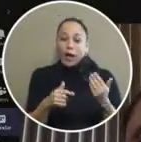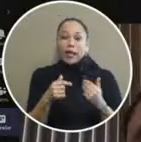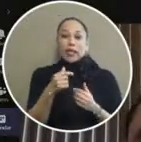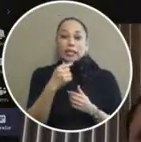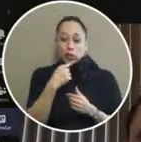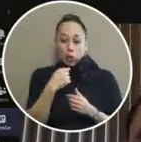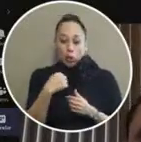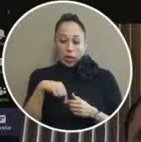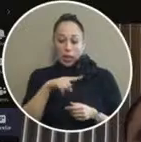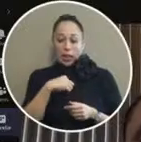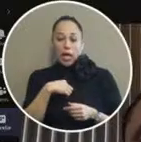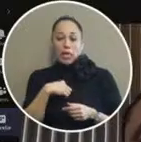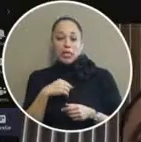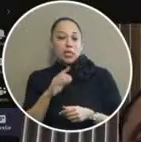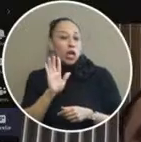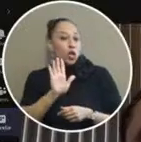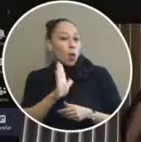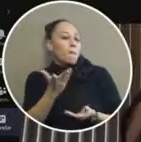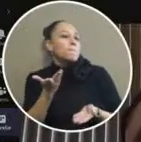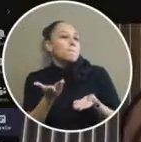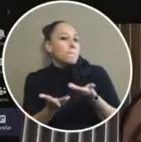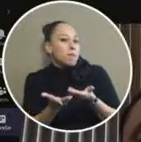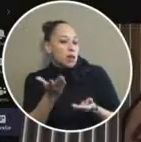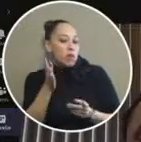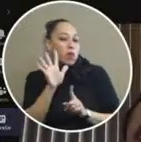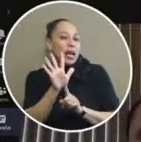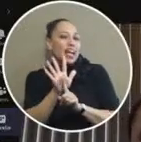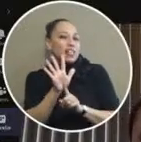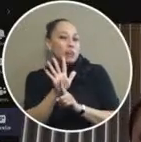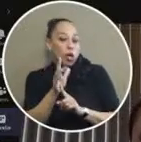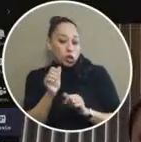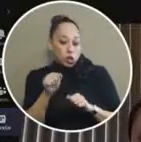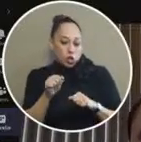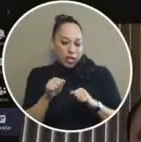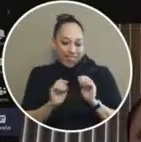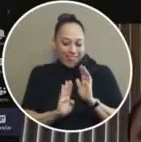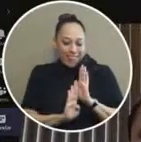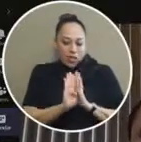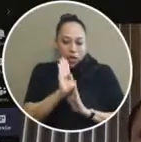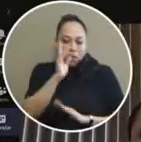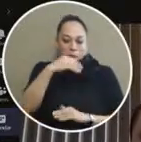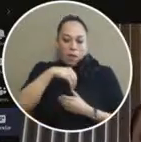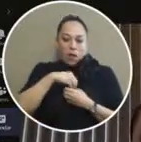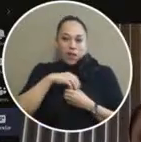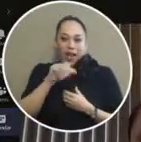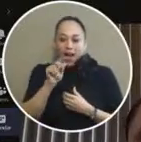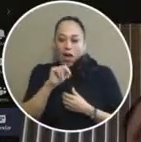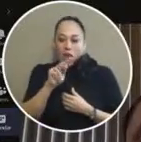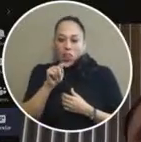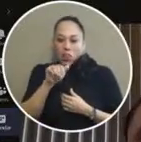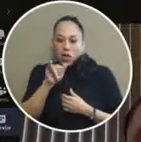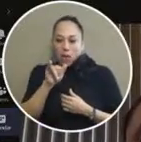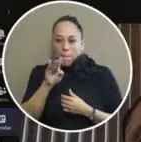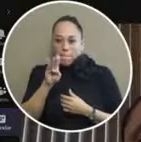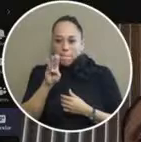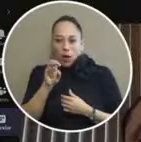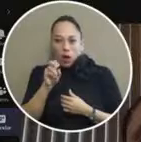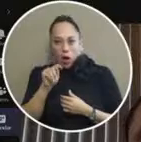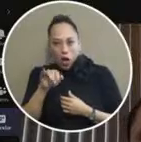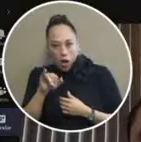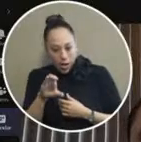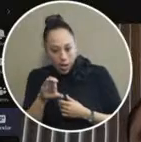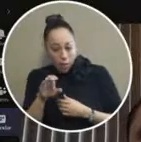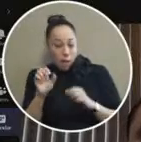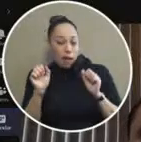is that you probably were exposed and you develop antibodies against the disease. But if you have